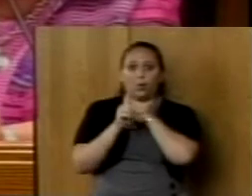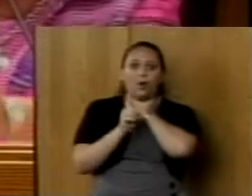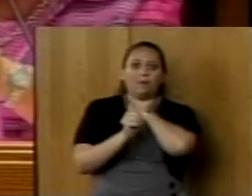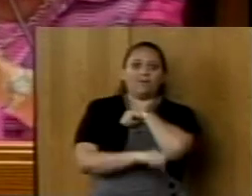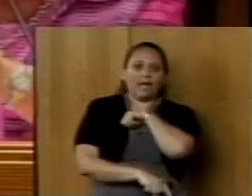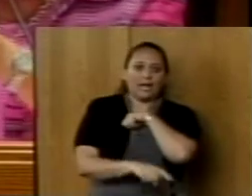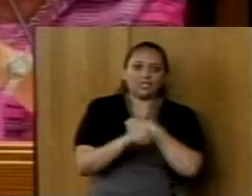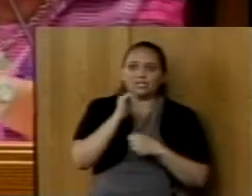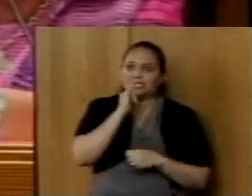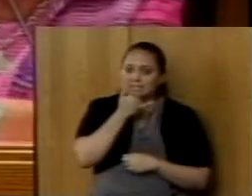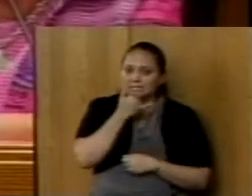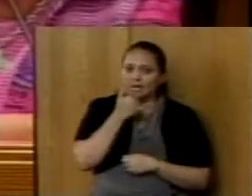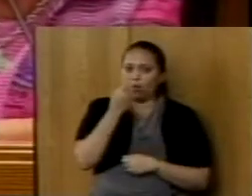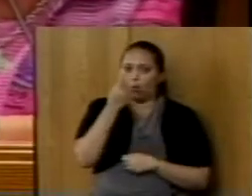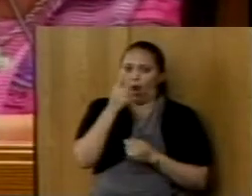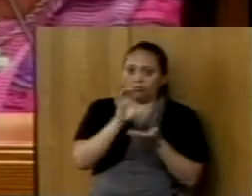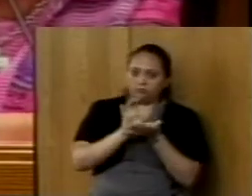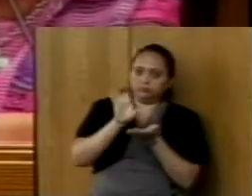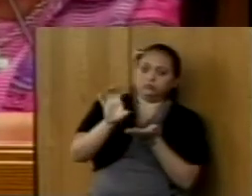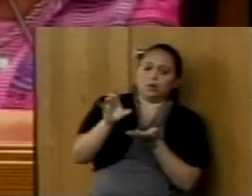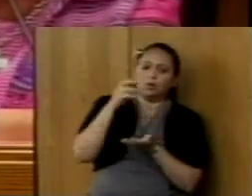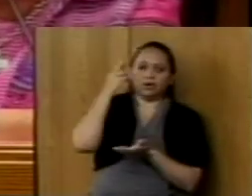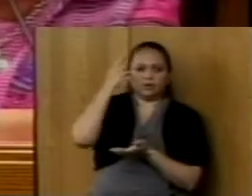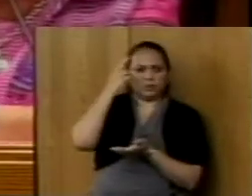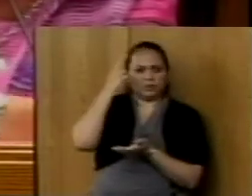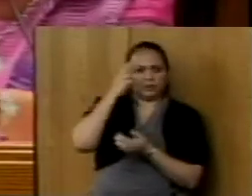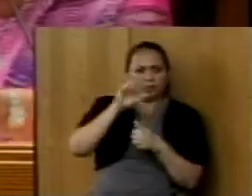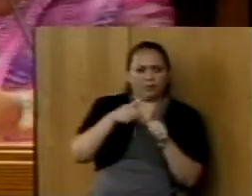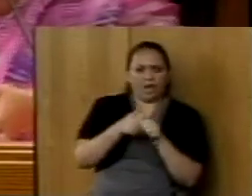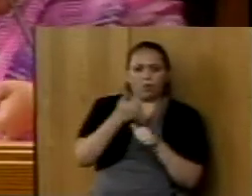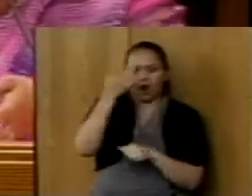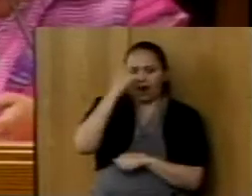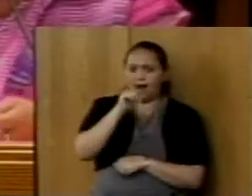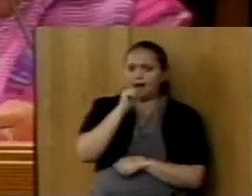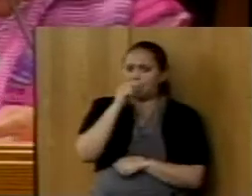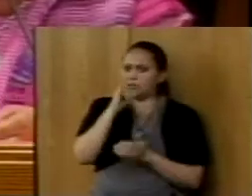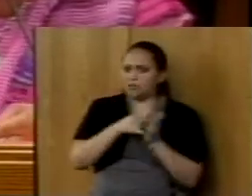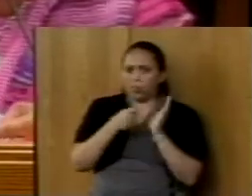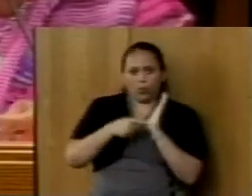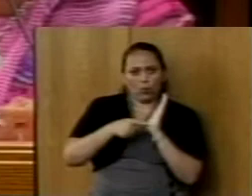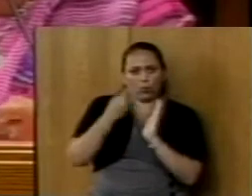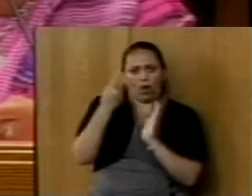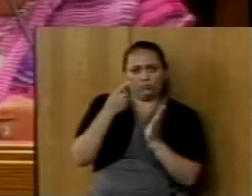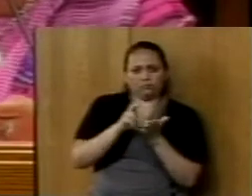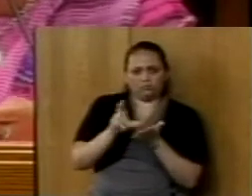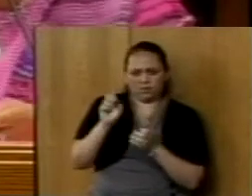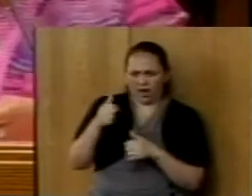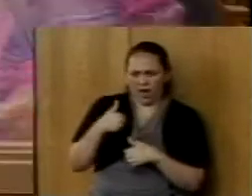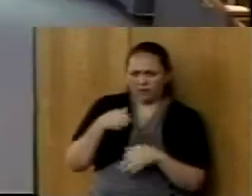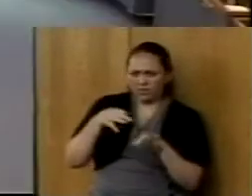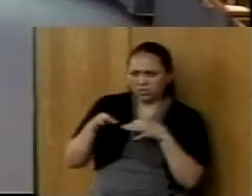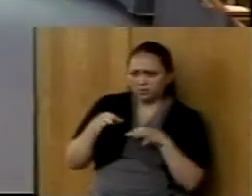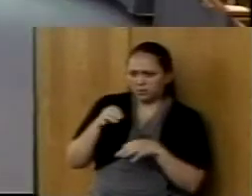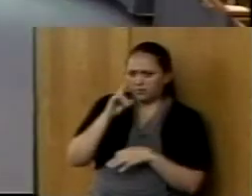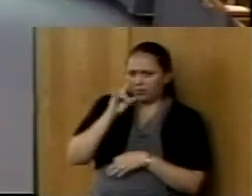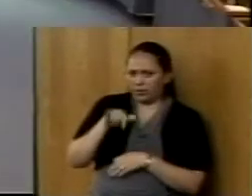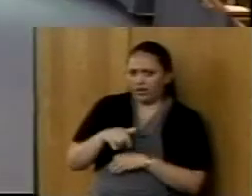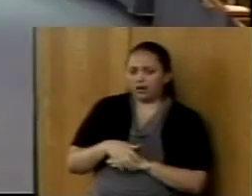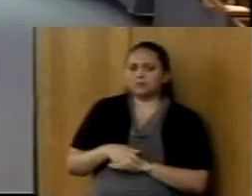reasoning behind the not giving it as a one lump sum. Can we have the justification for that? Yes,